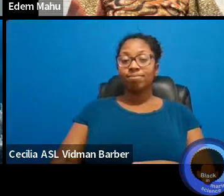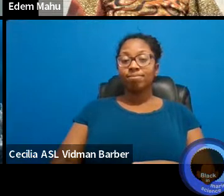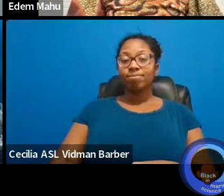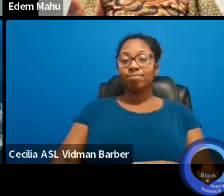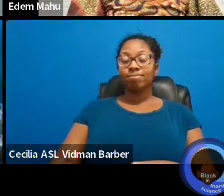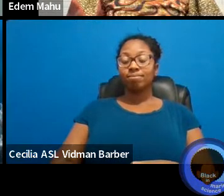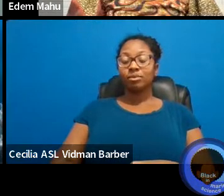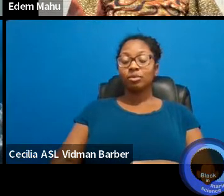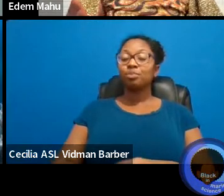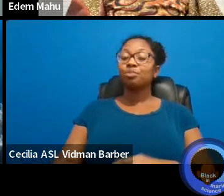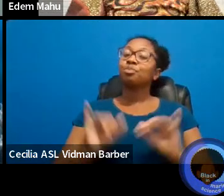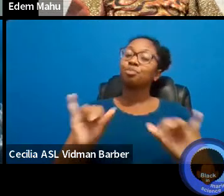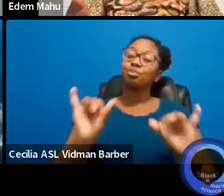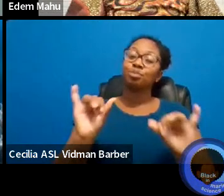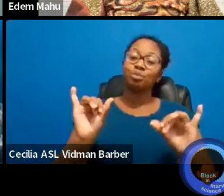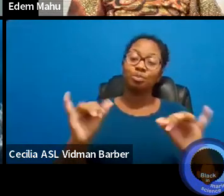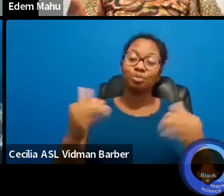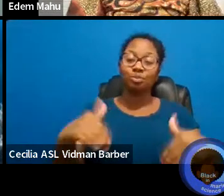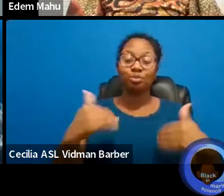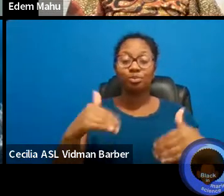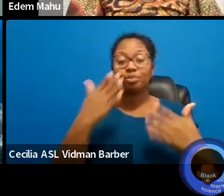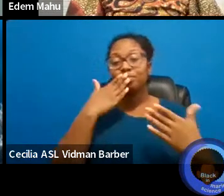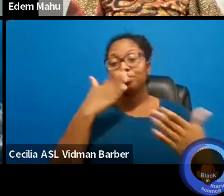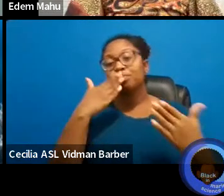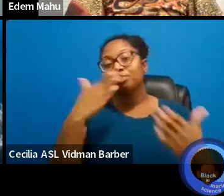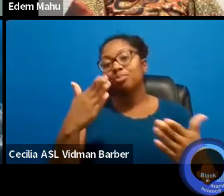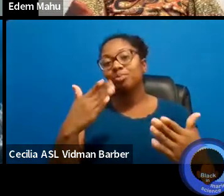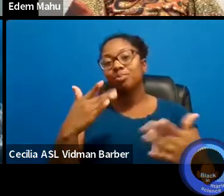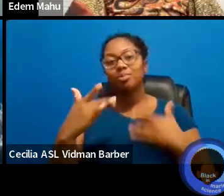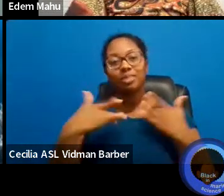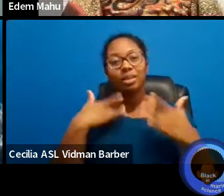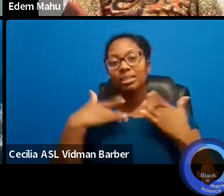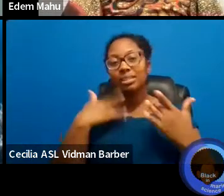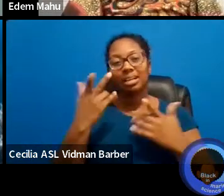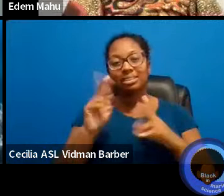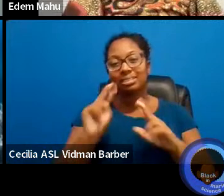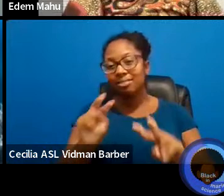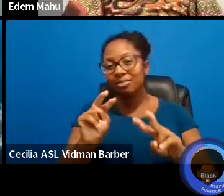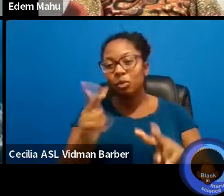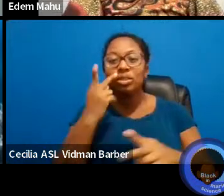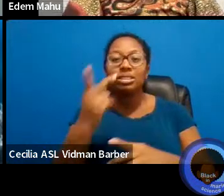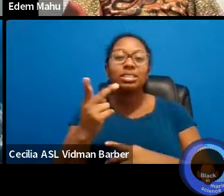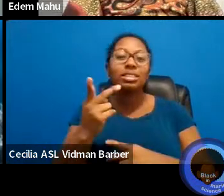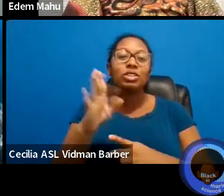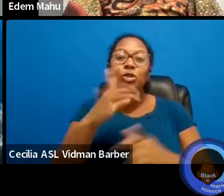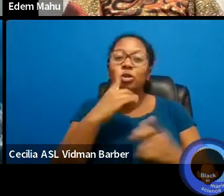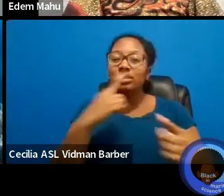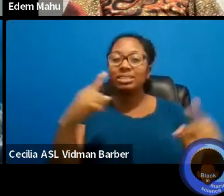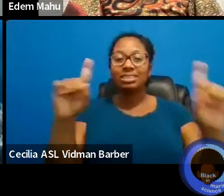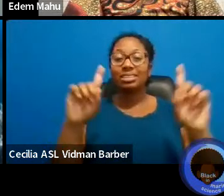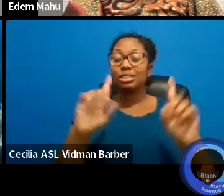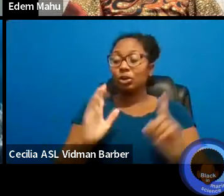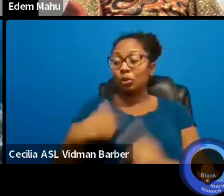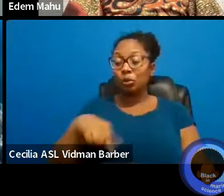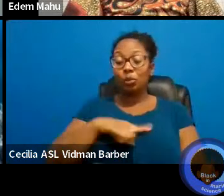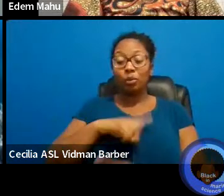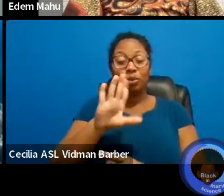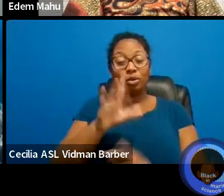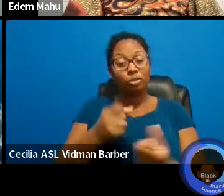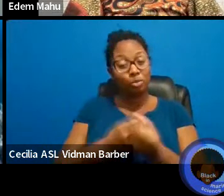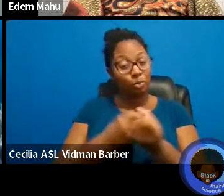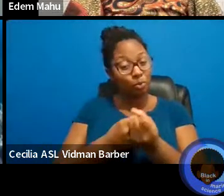Wow, thank you so much for that. I'm so excited to see what you have in store. And again, we're here to support you in whatever you